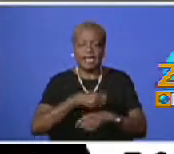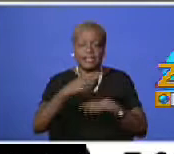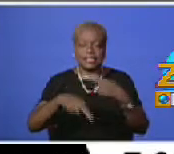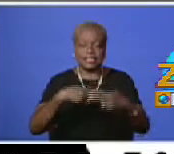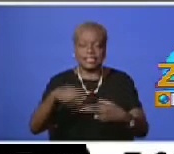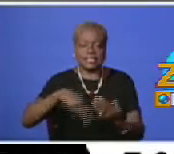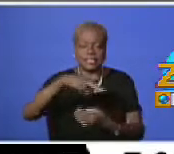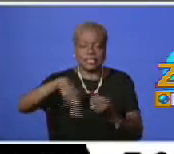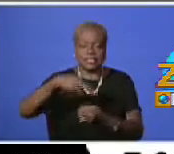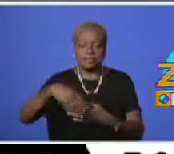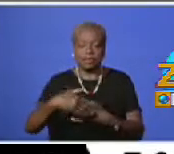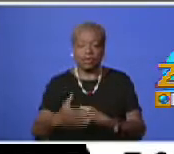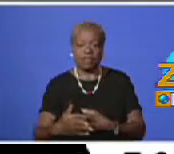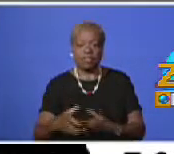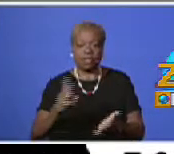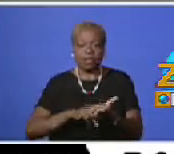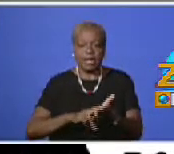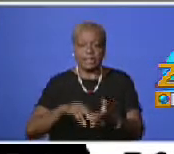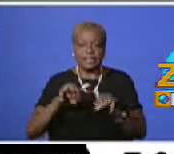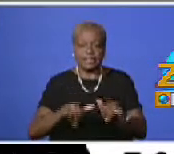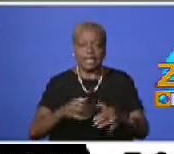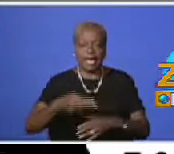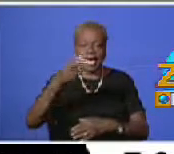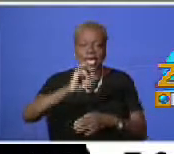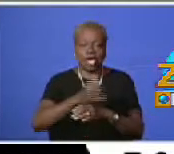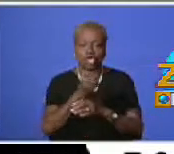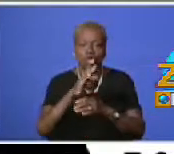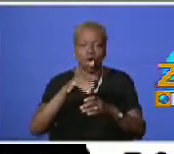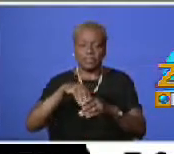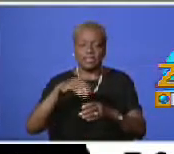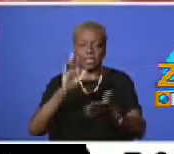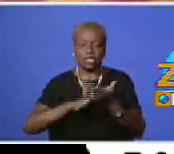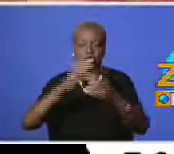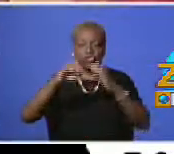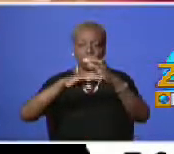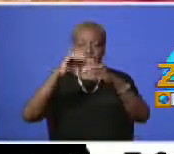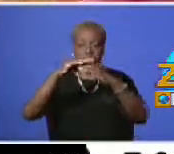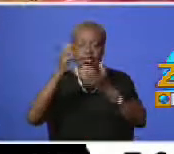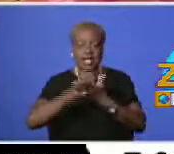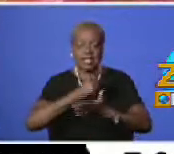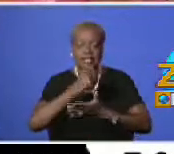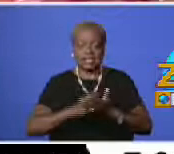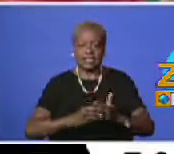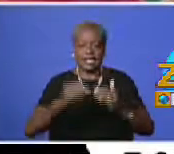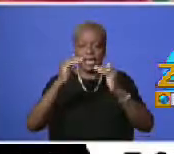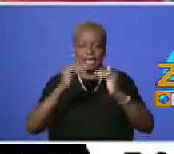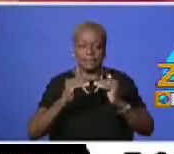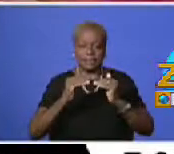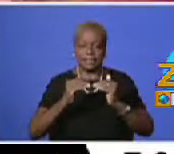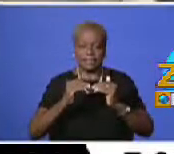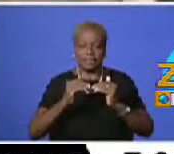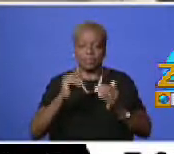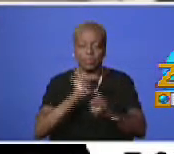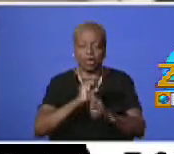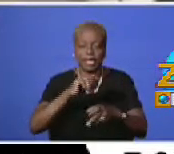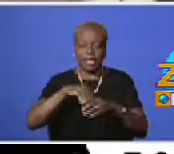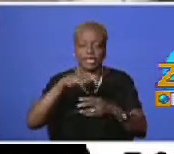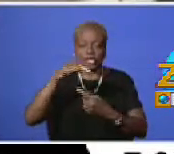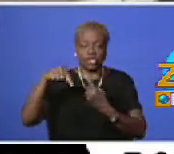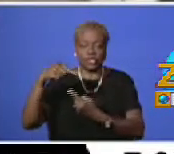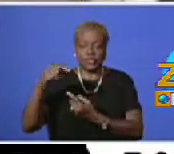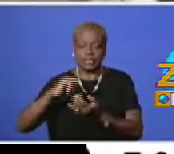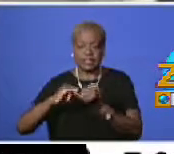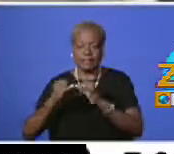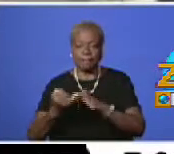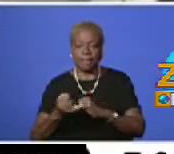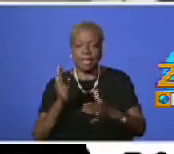rate is projected to remain high, with jobs mainly in the construction sector and limited employment in tourism. However, based